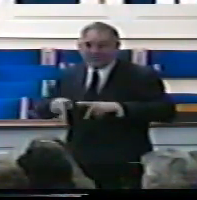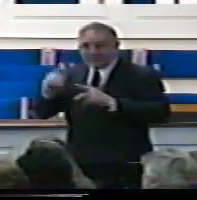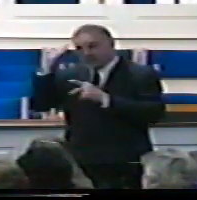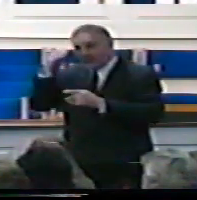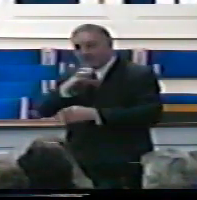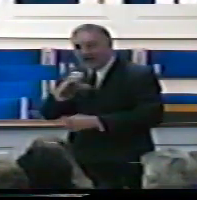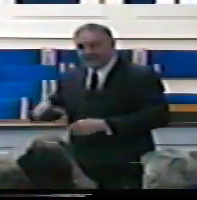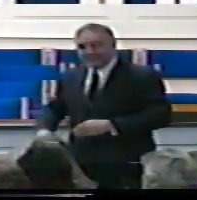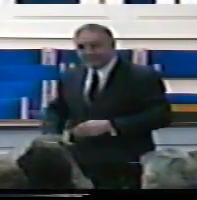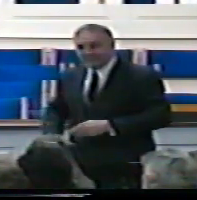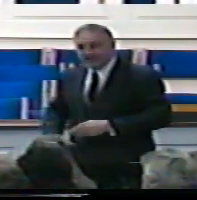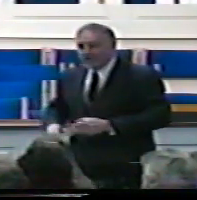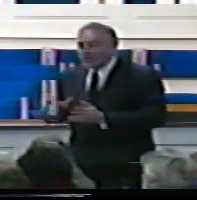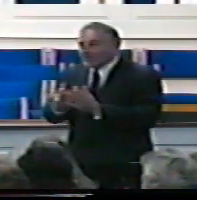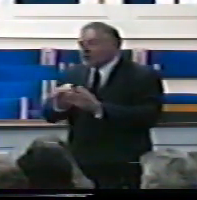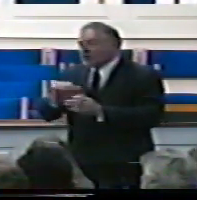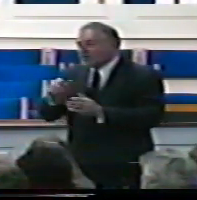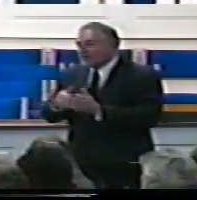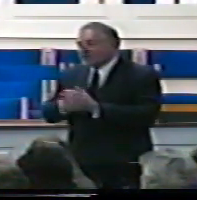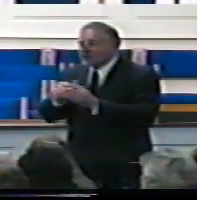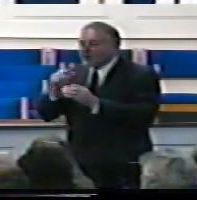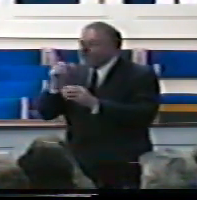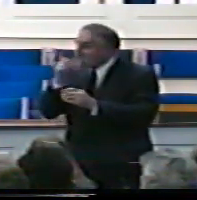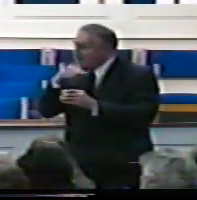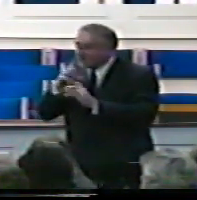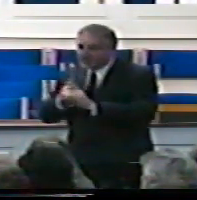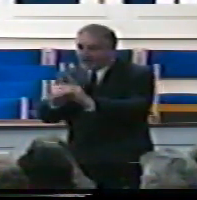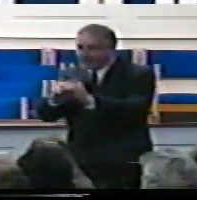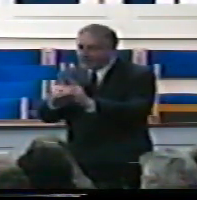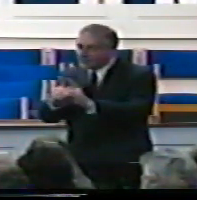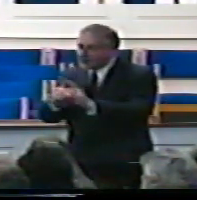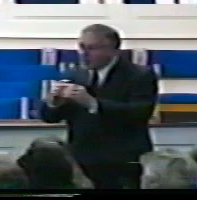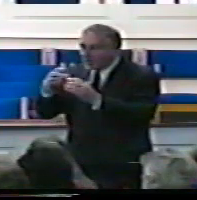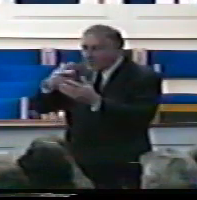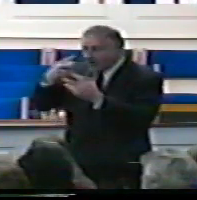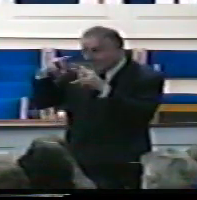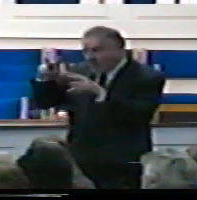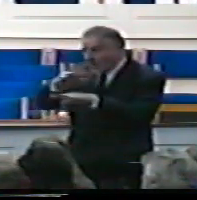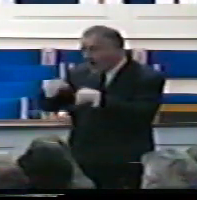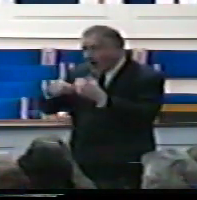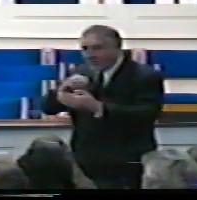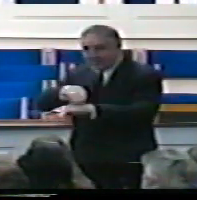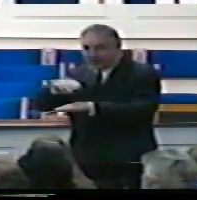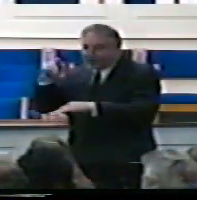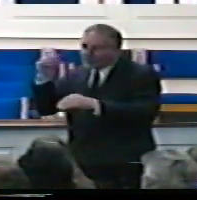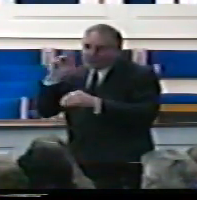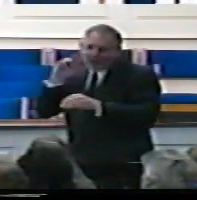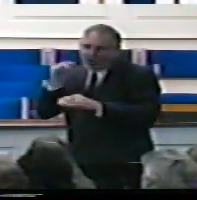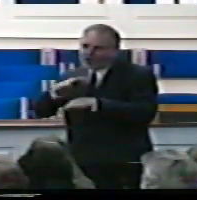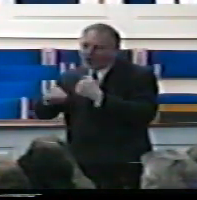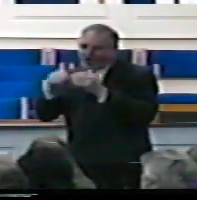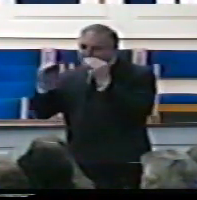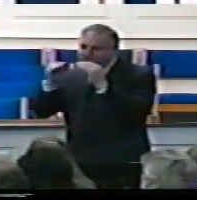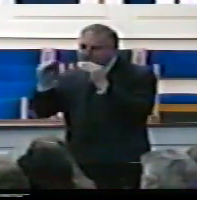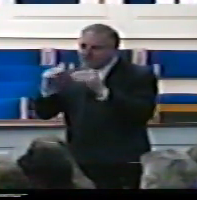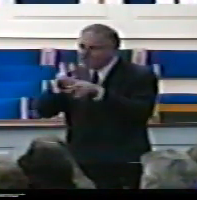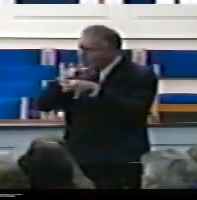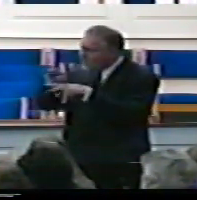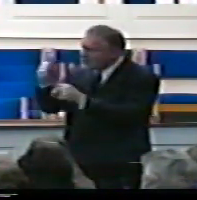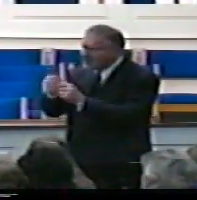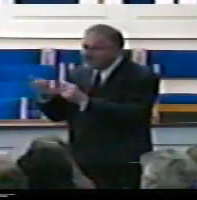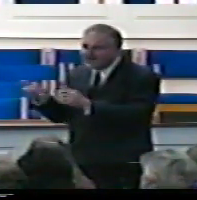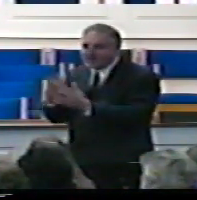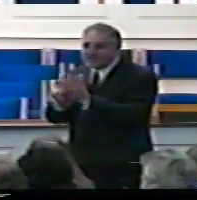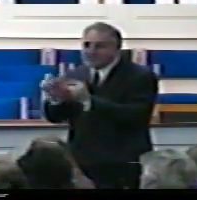know Christ. Judas Iscariot around Jesus Christ, seeing all of his miracles, hearing all of his teaching, watching all he did, wasted